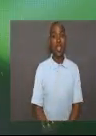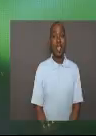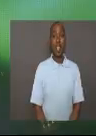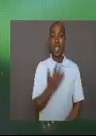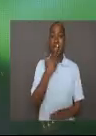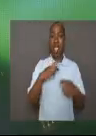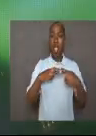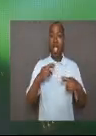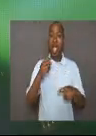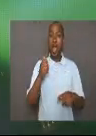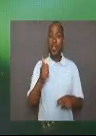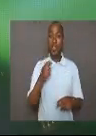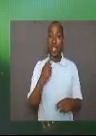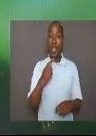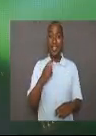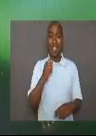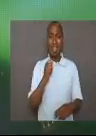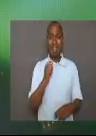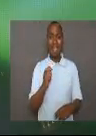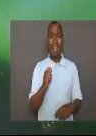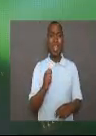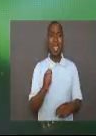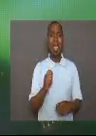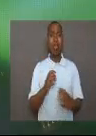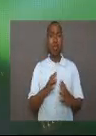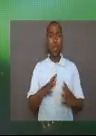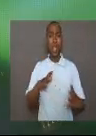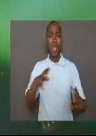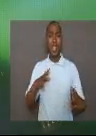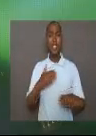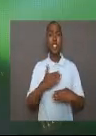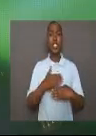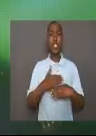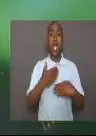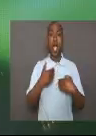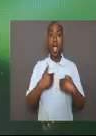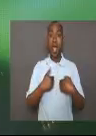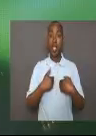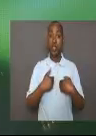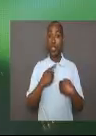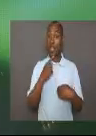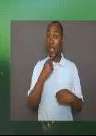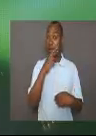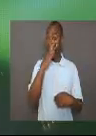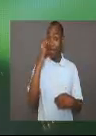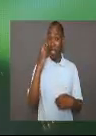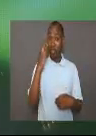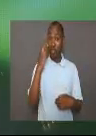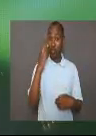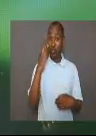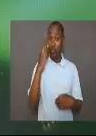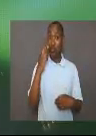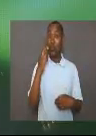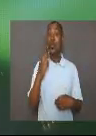Arteries have thick, elastic walls in order to withstand the pressure of the